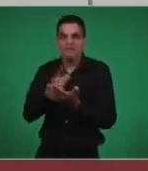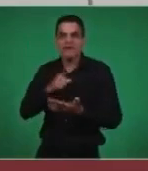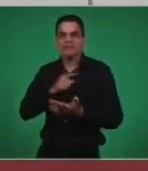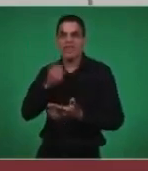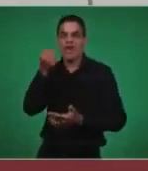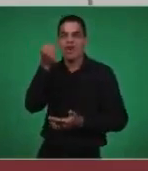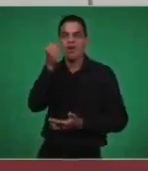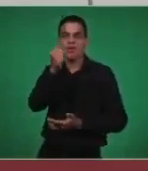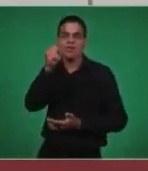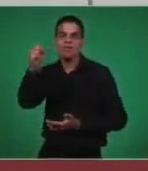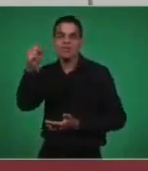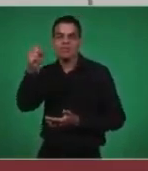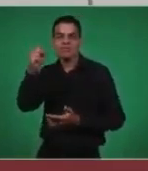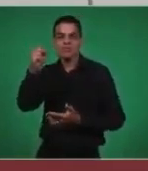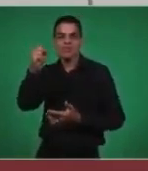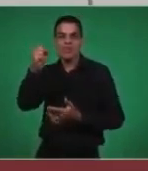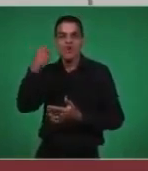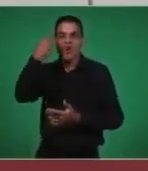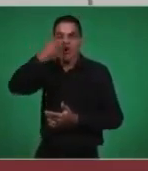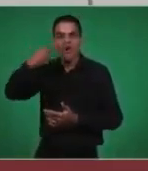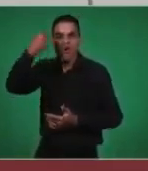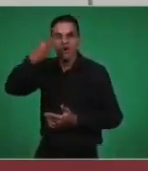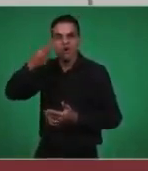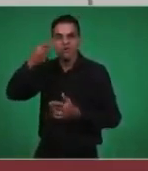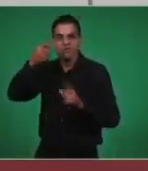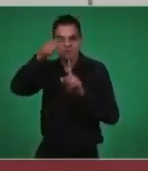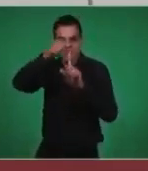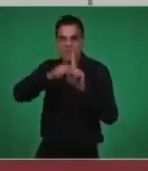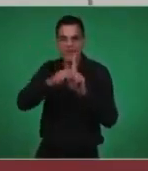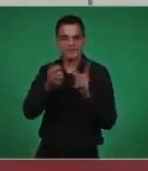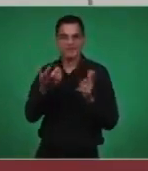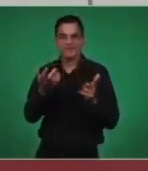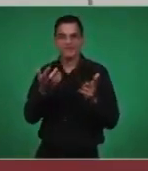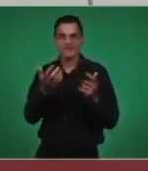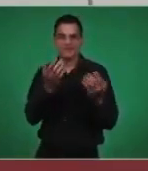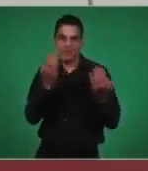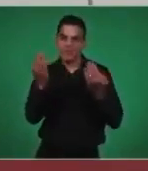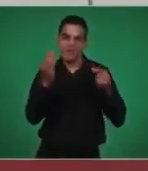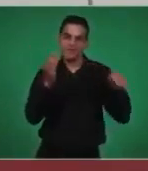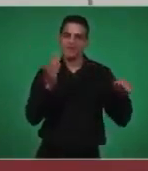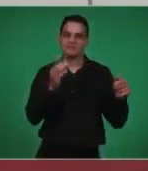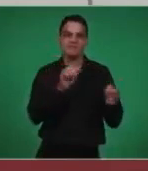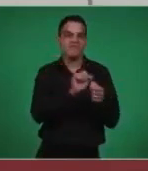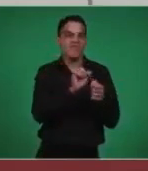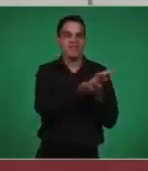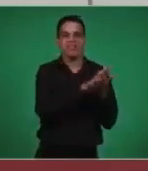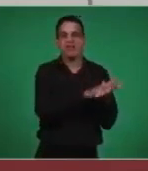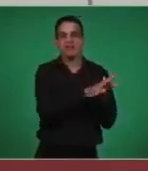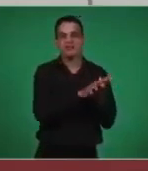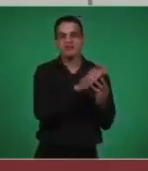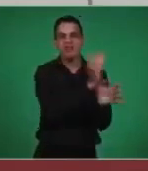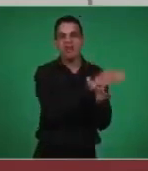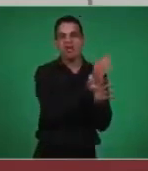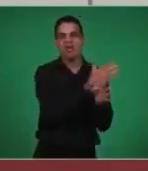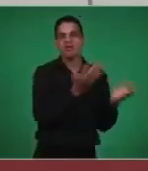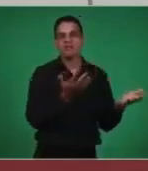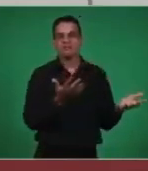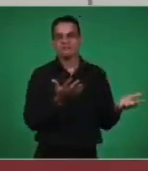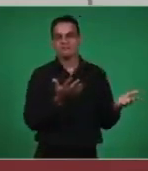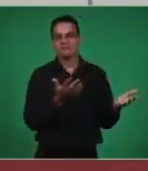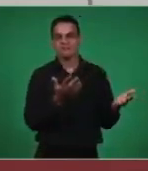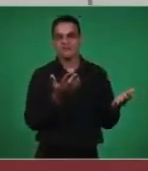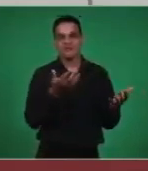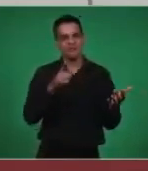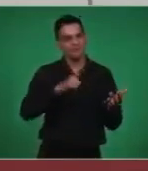have 88 hours more per month compared to the youth that do not have this routine. Without